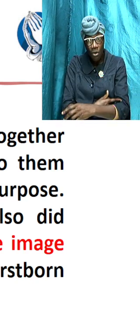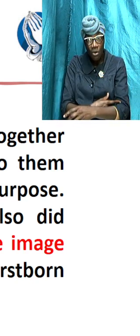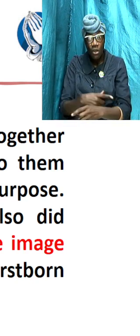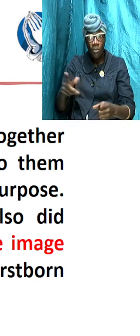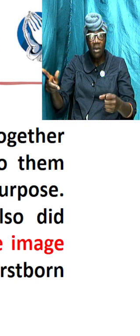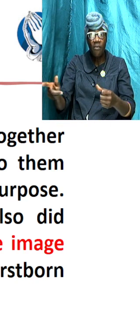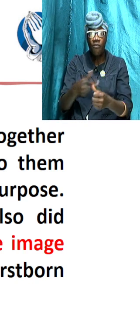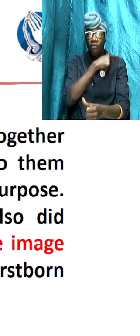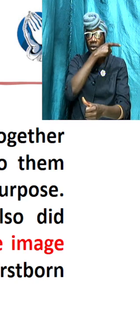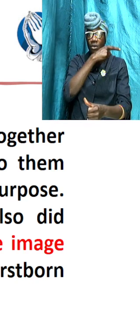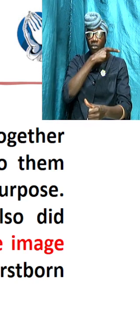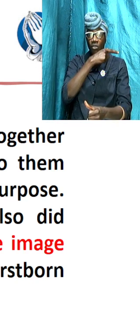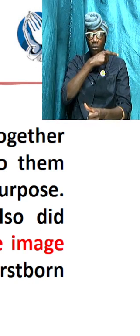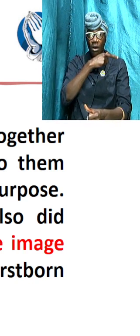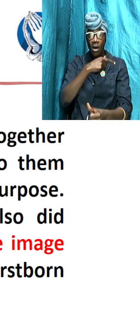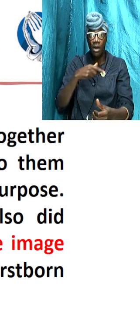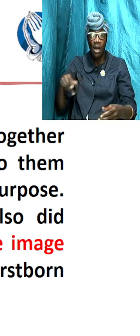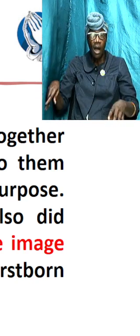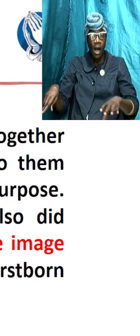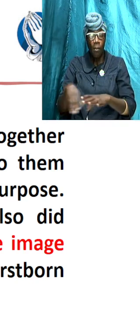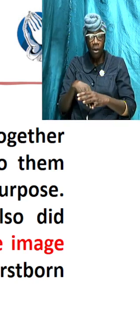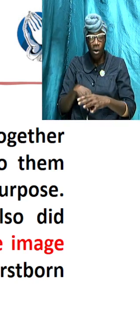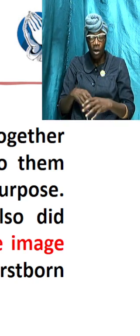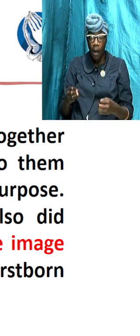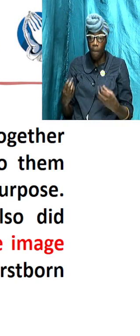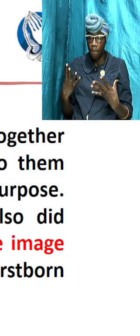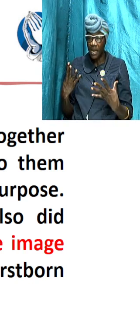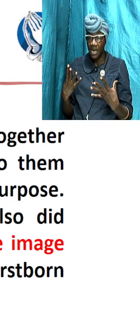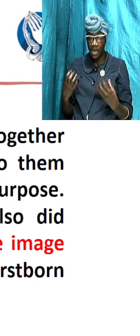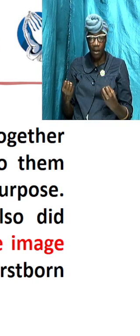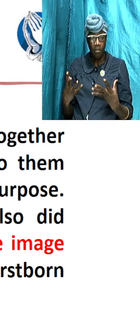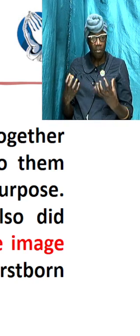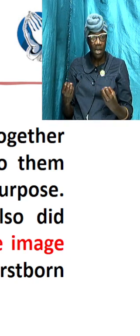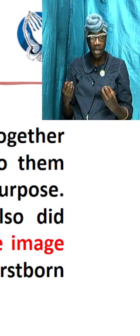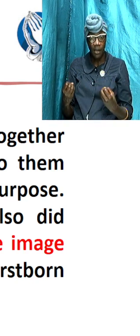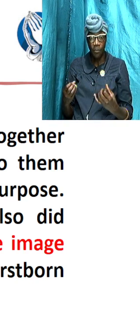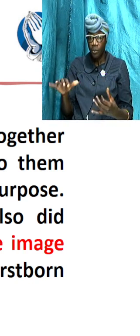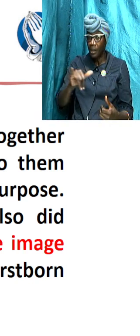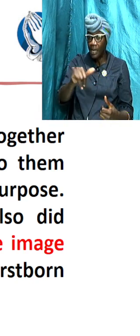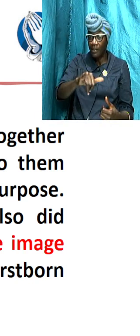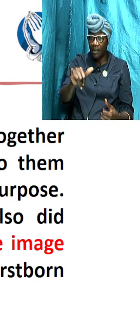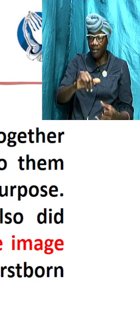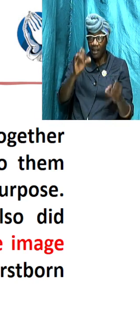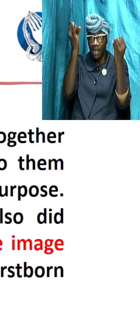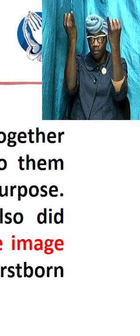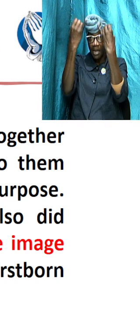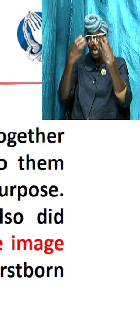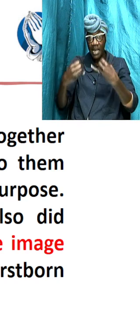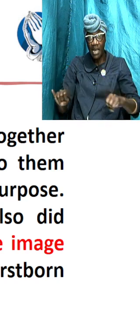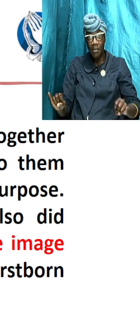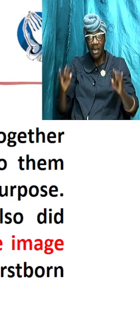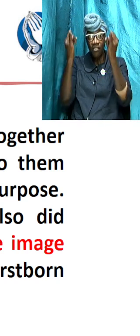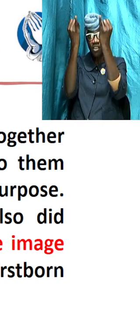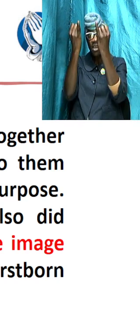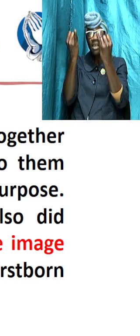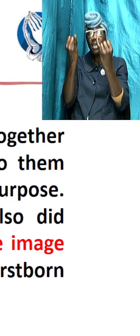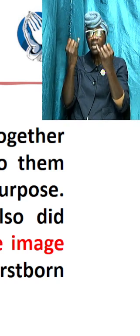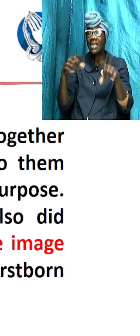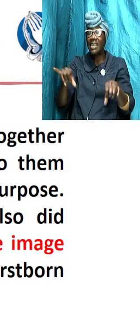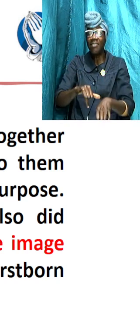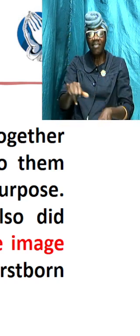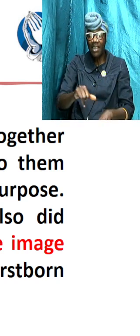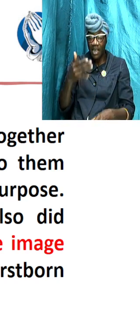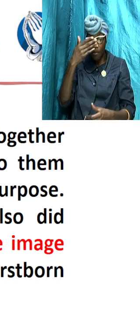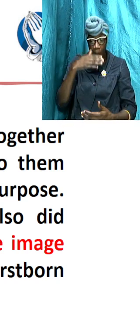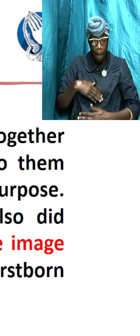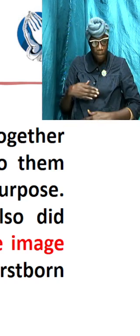among many brethren. Praise God. In other words, the same image, the same body, the same things that Jesus had